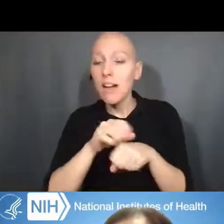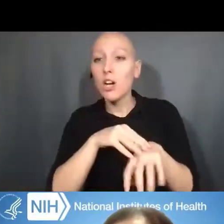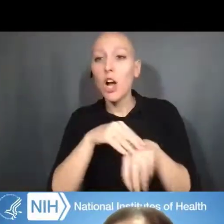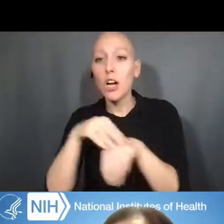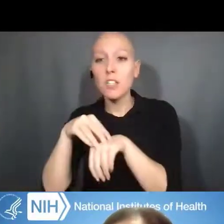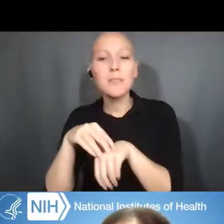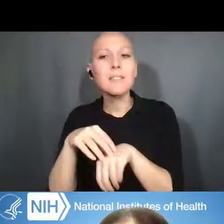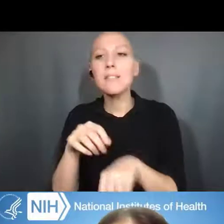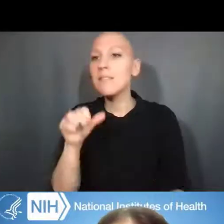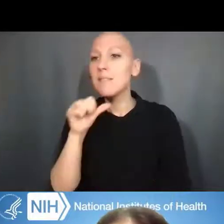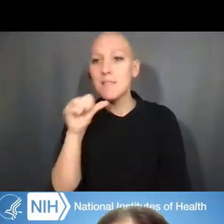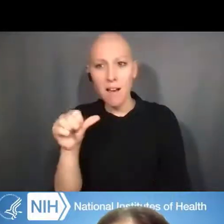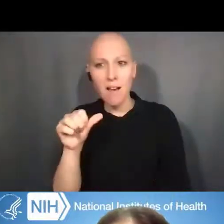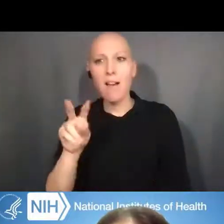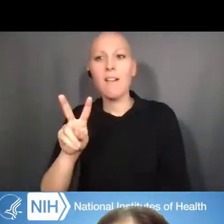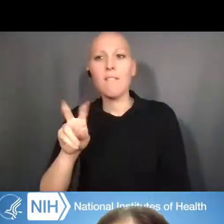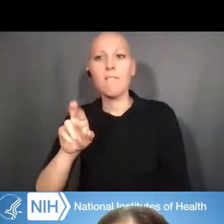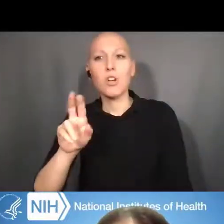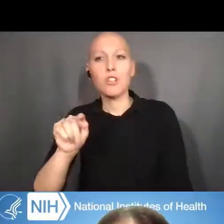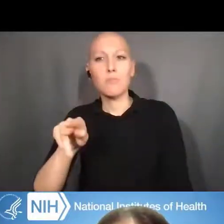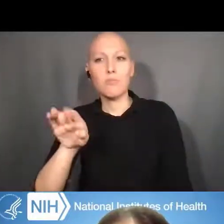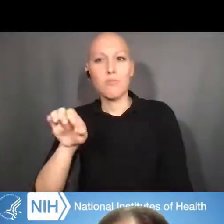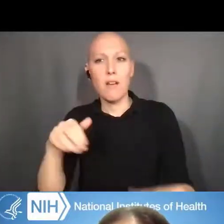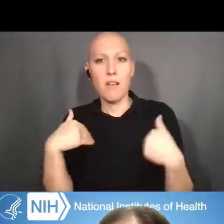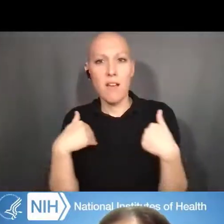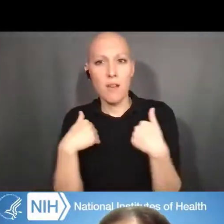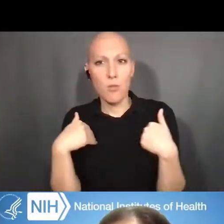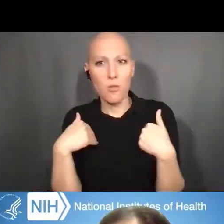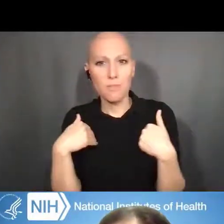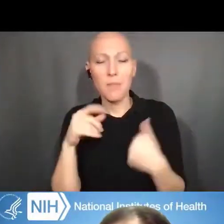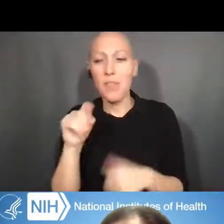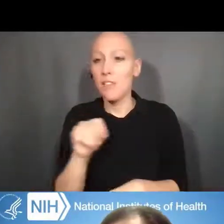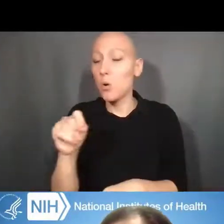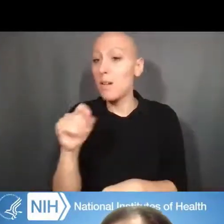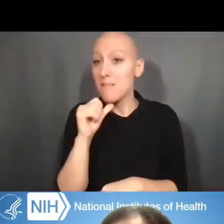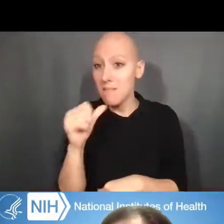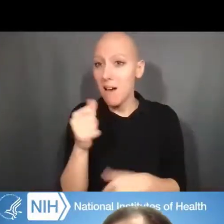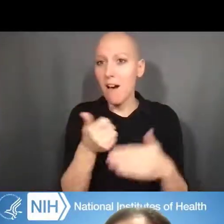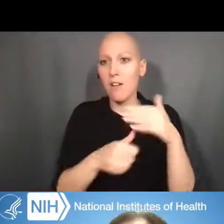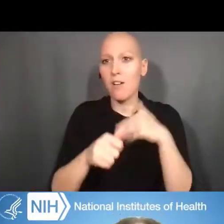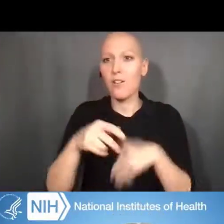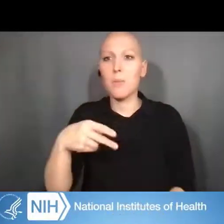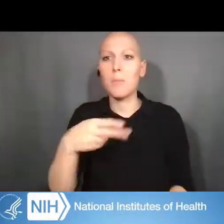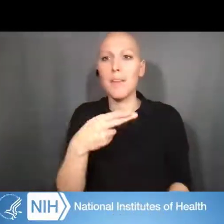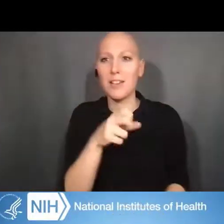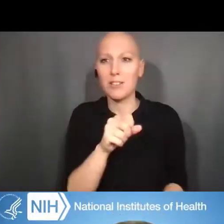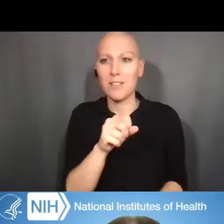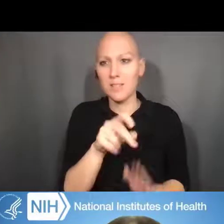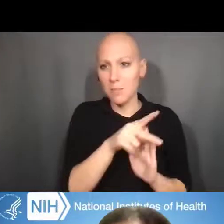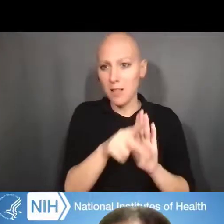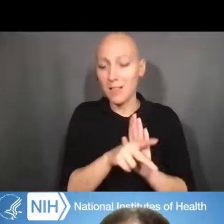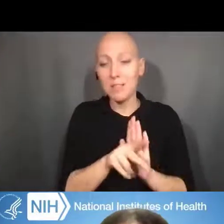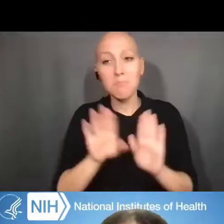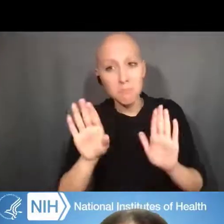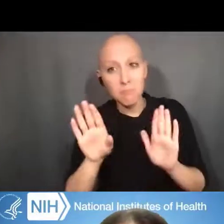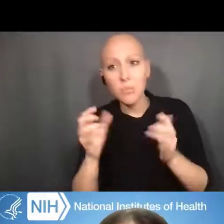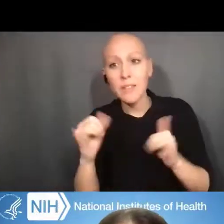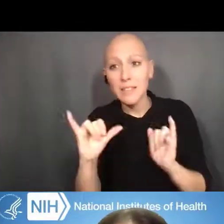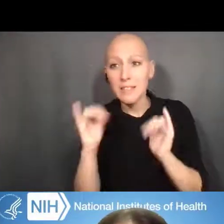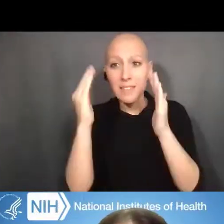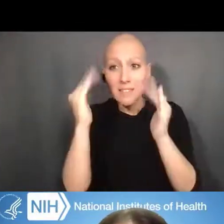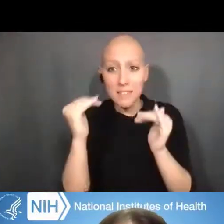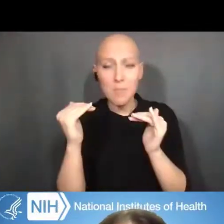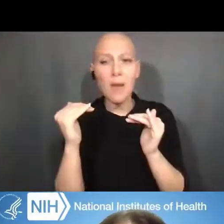would not be covered by the PHS policy. However, we do expect best practices when your